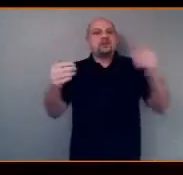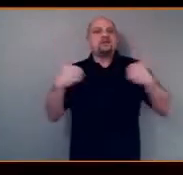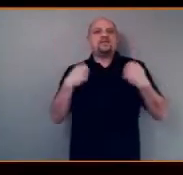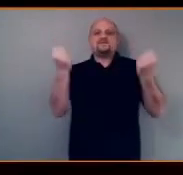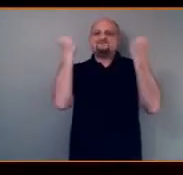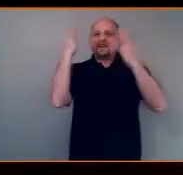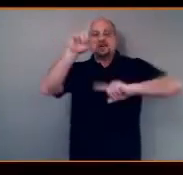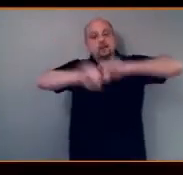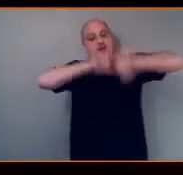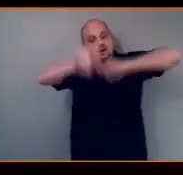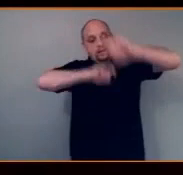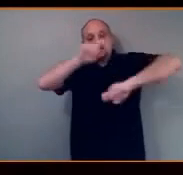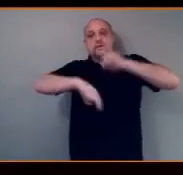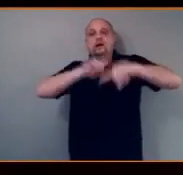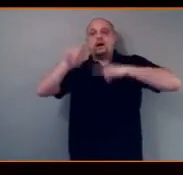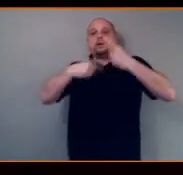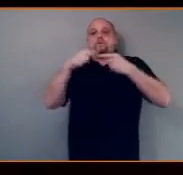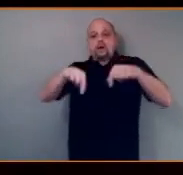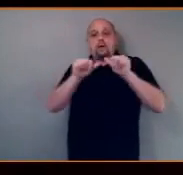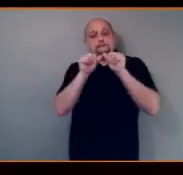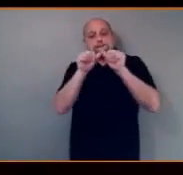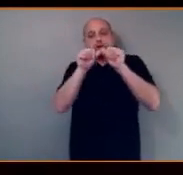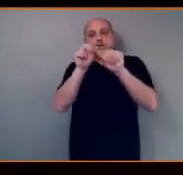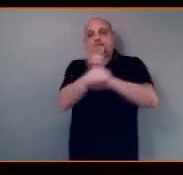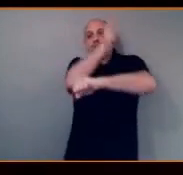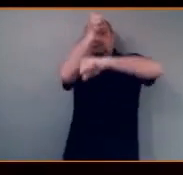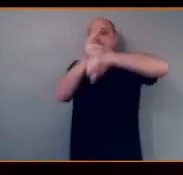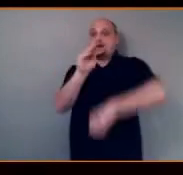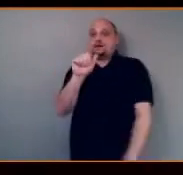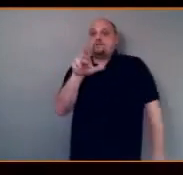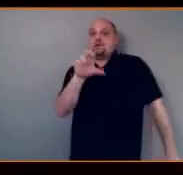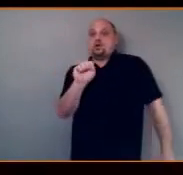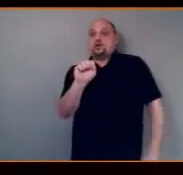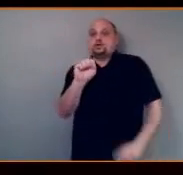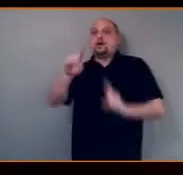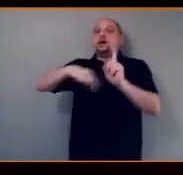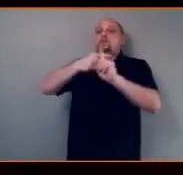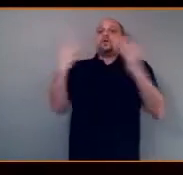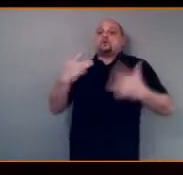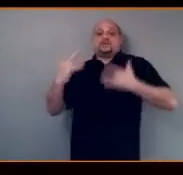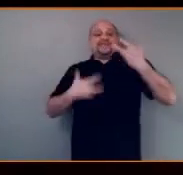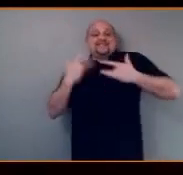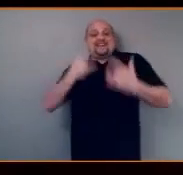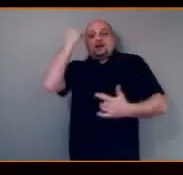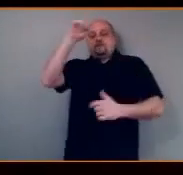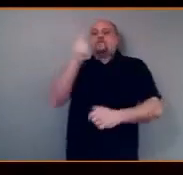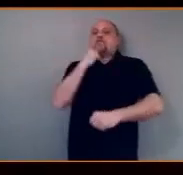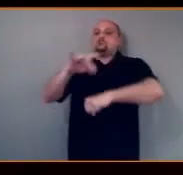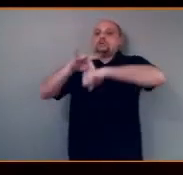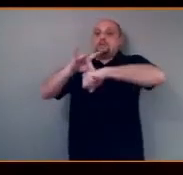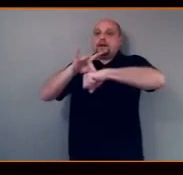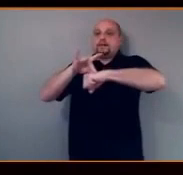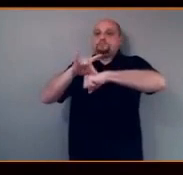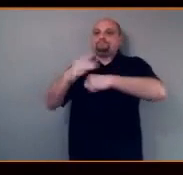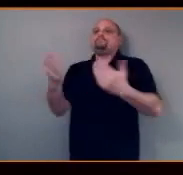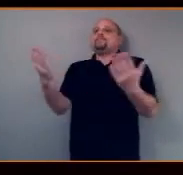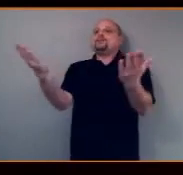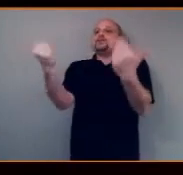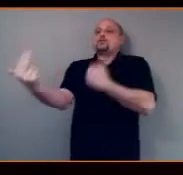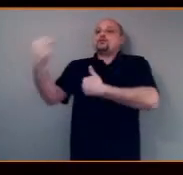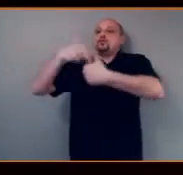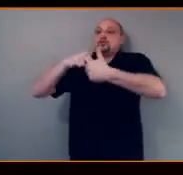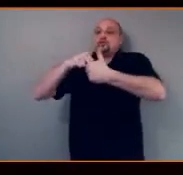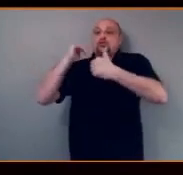questions about NASA Perseverance landing on Mars and the exciting things that it will do on the Red Planet. So join the conversation and ask